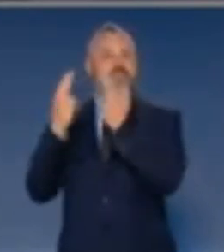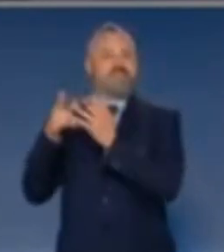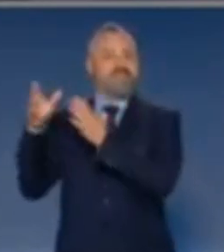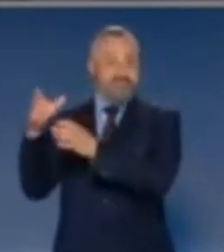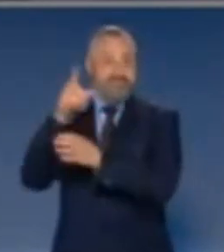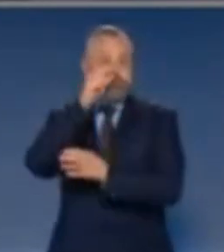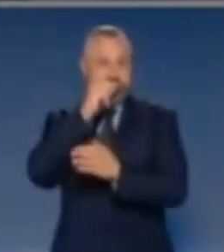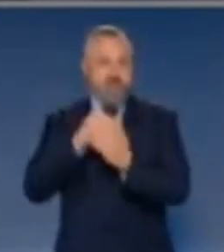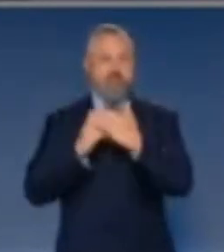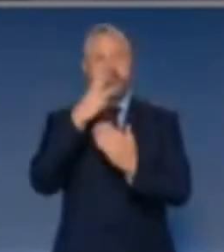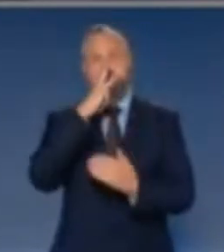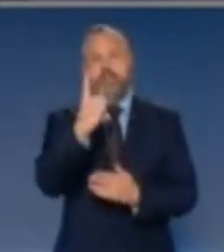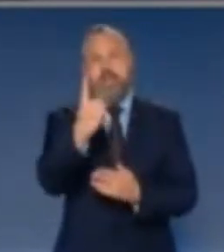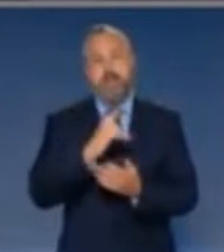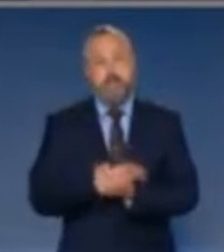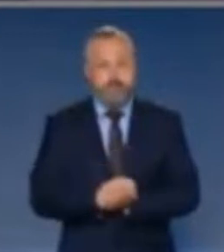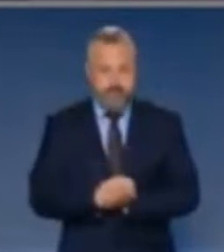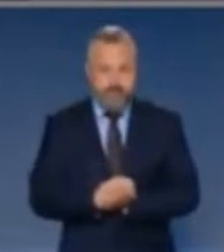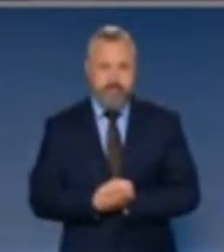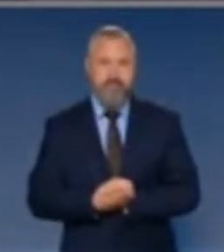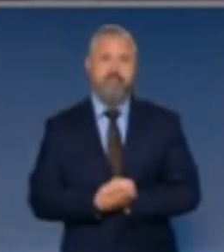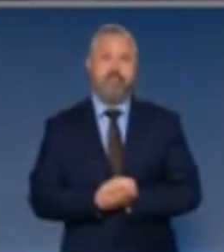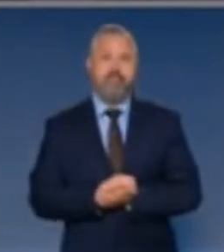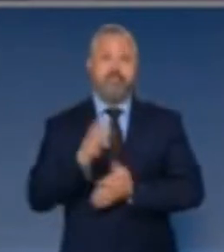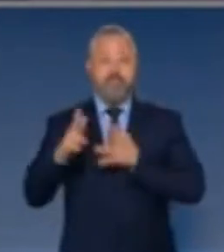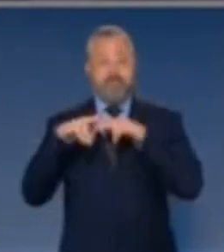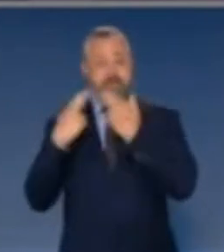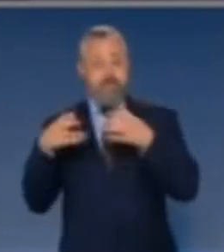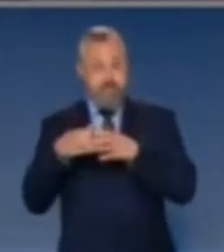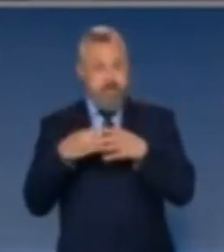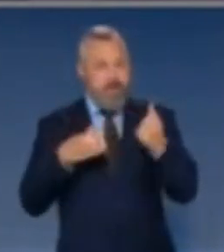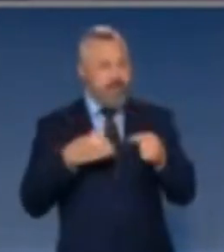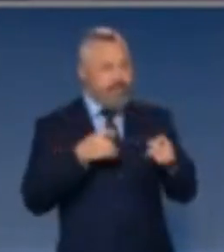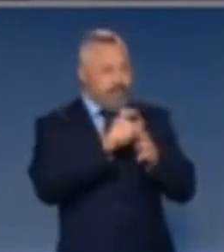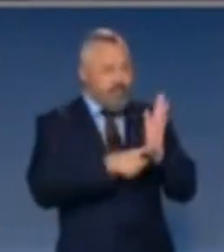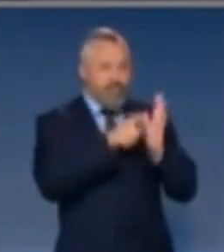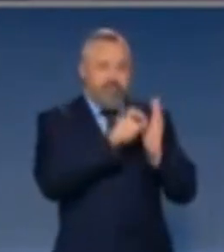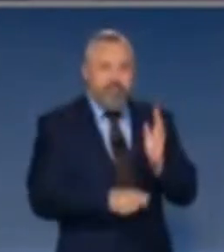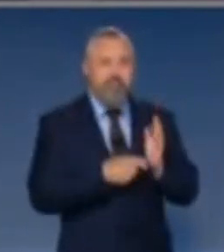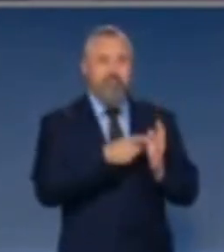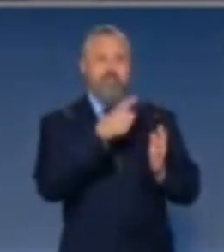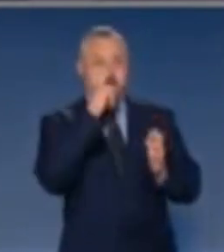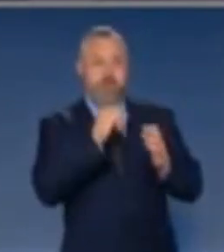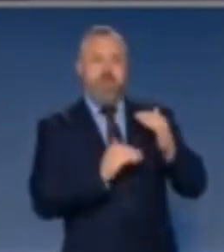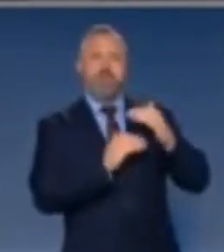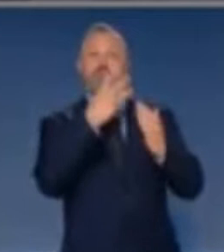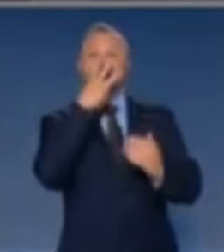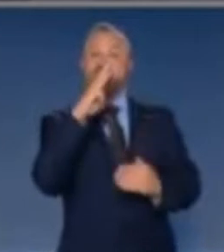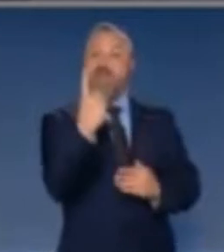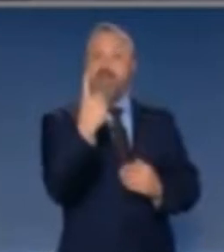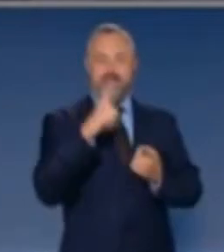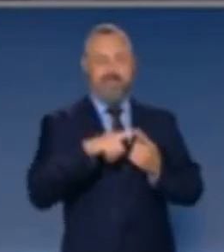take-up of private health insurance. And this comes as this week we've had advice of an increase of